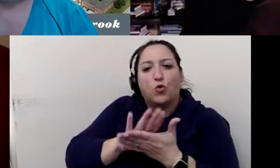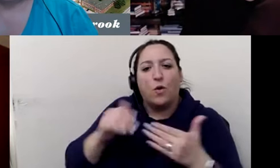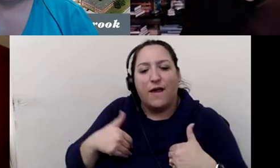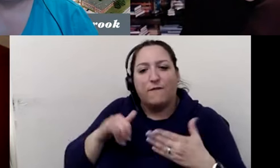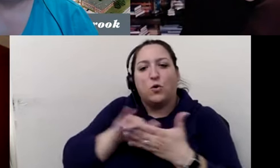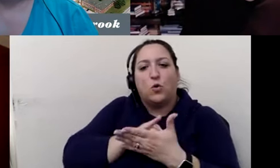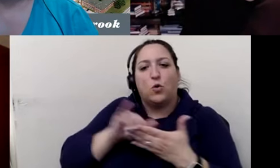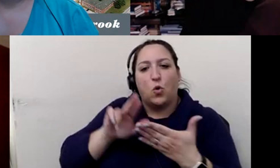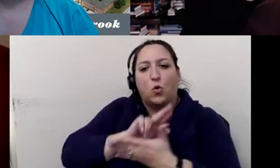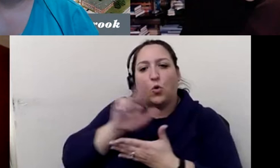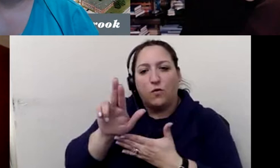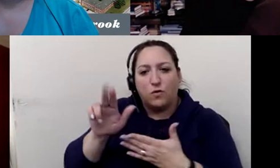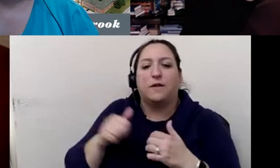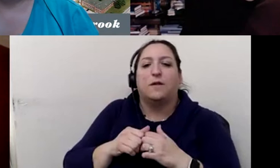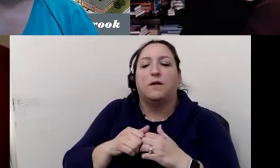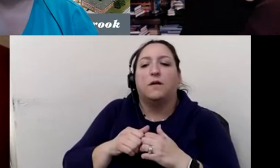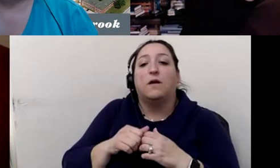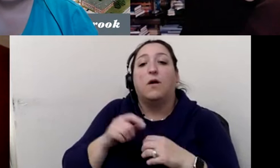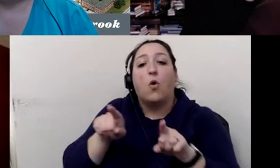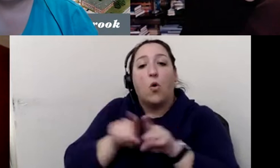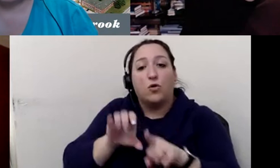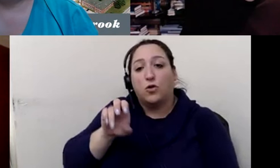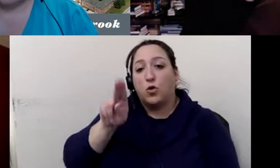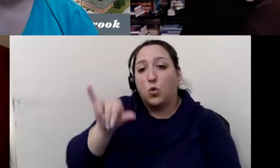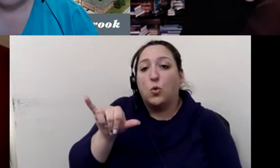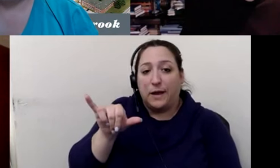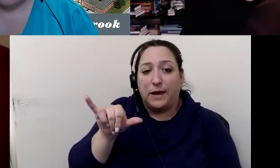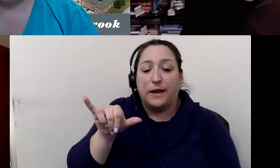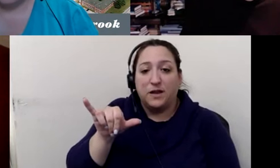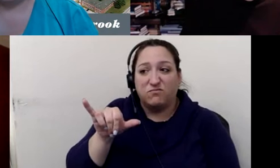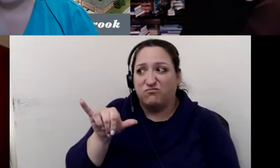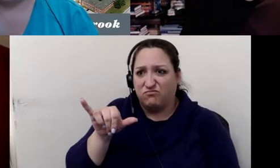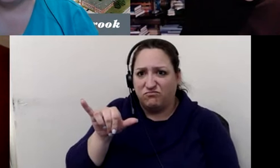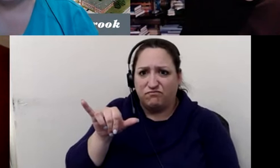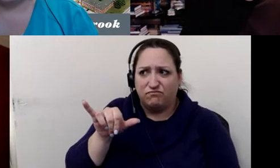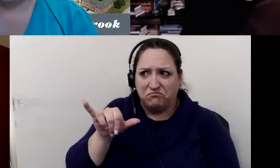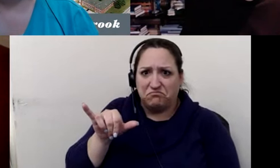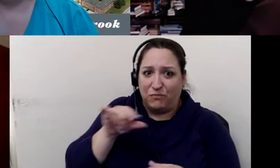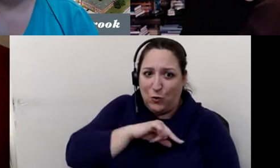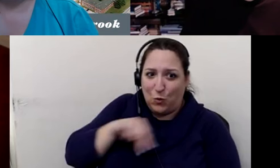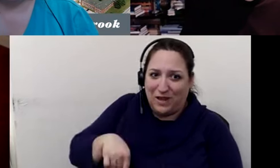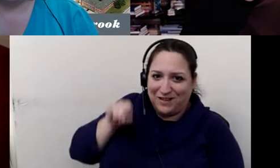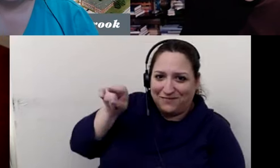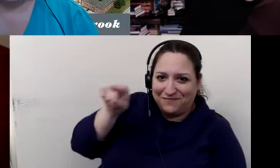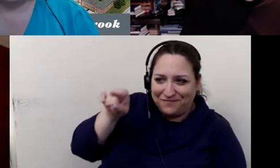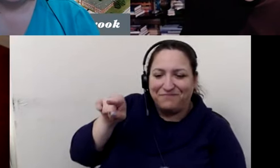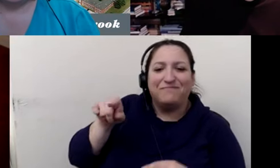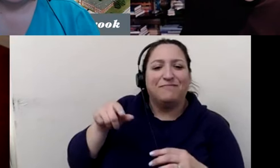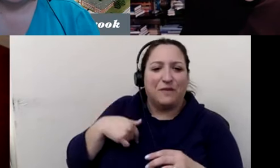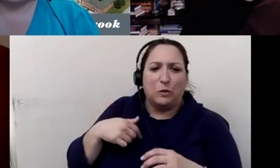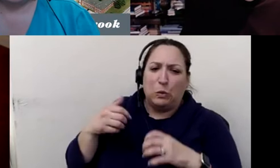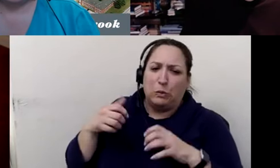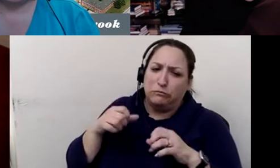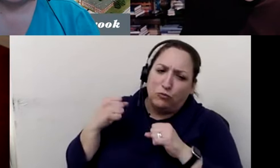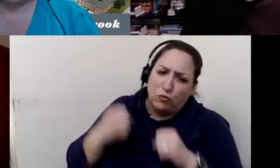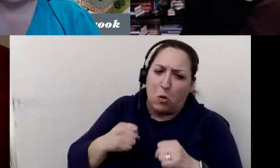York University, and CUNY over in Queens have very, very